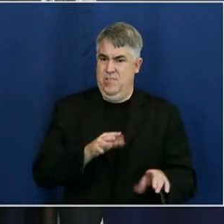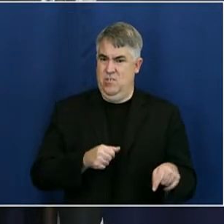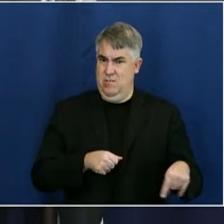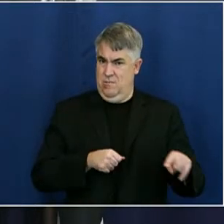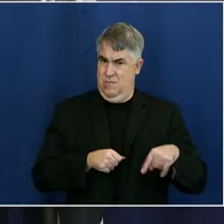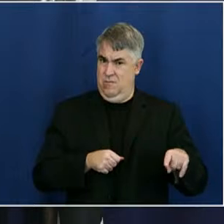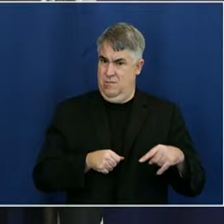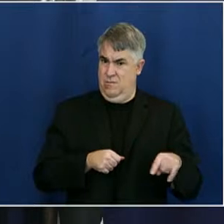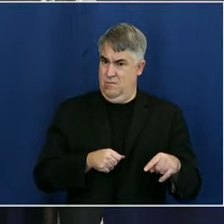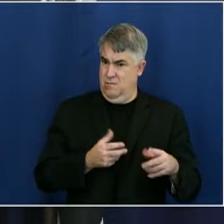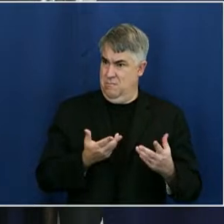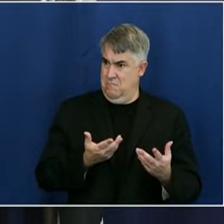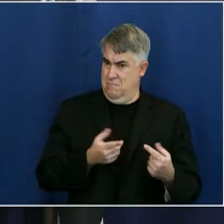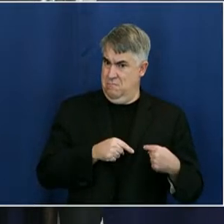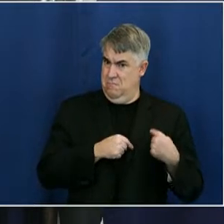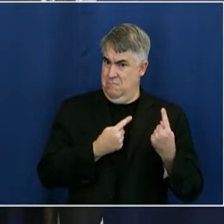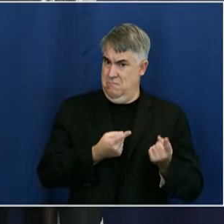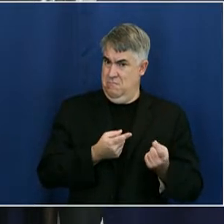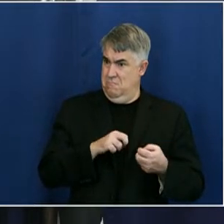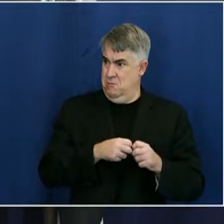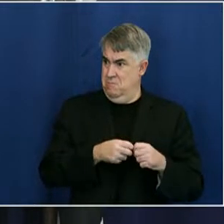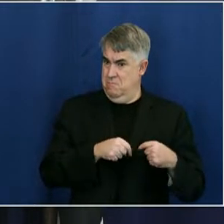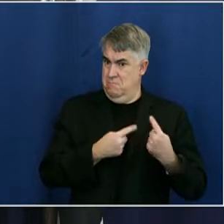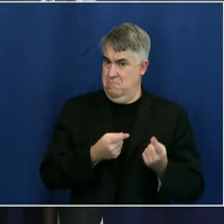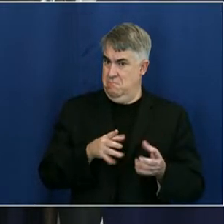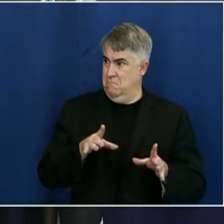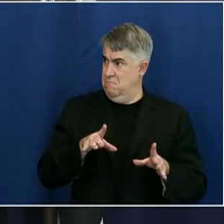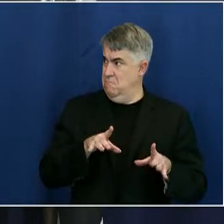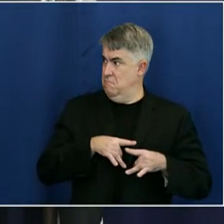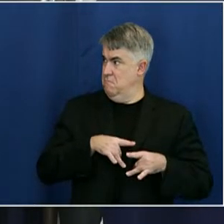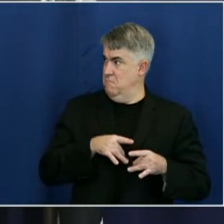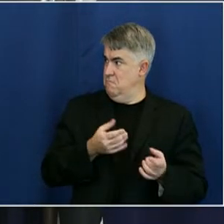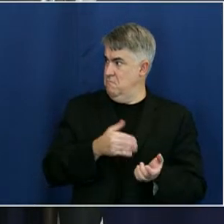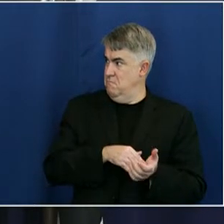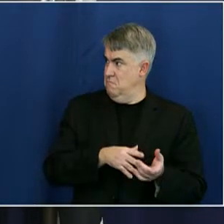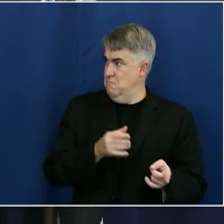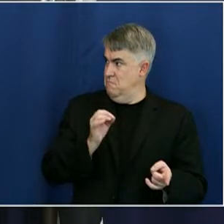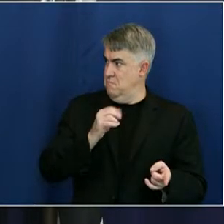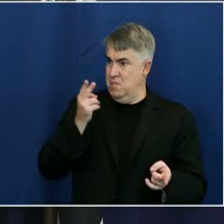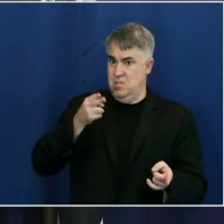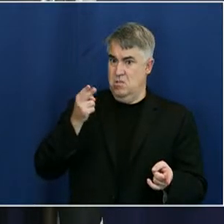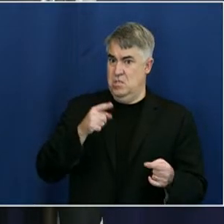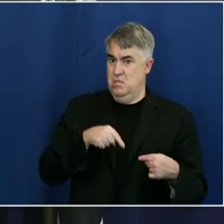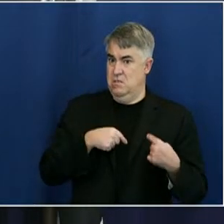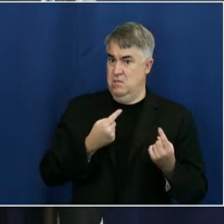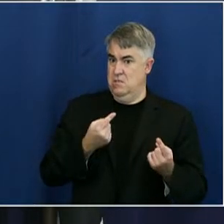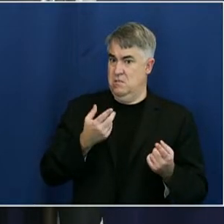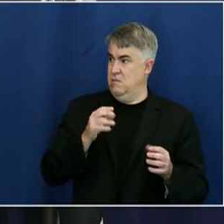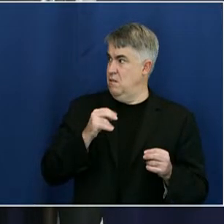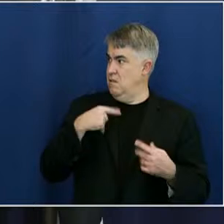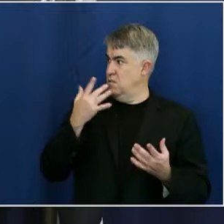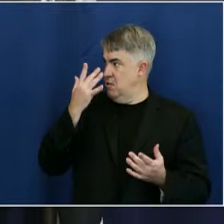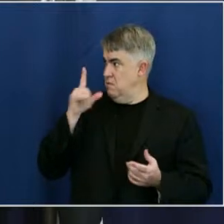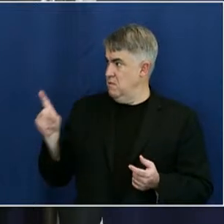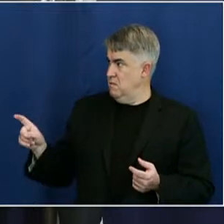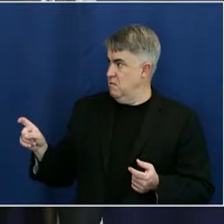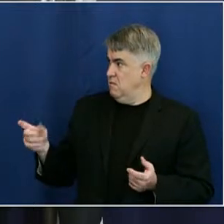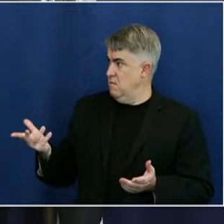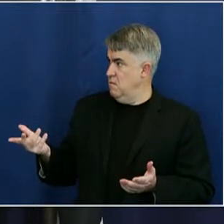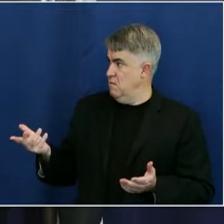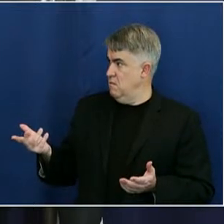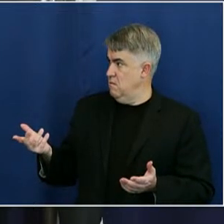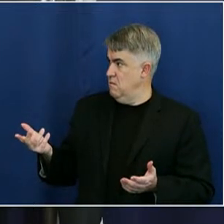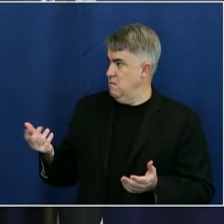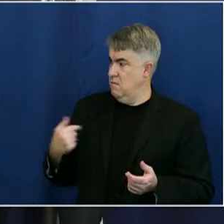having any issues from a transmission standpoint to themselves, or are we seeing the efficacy as high as